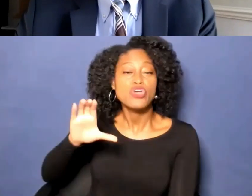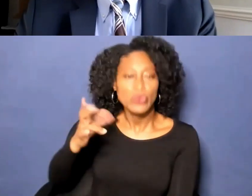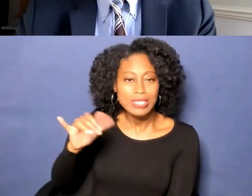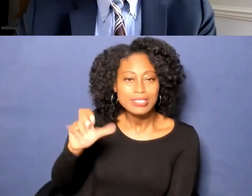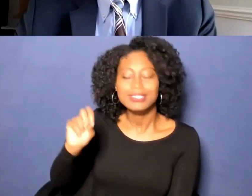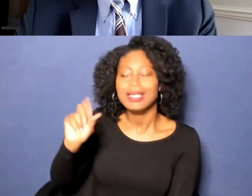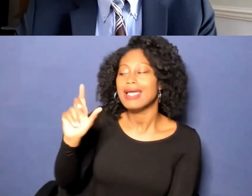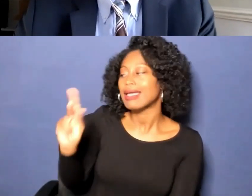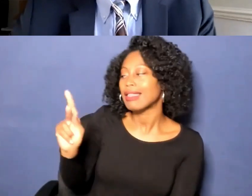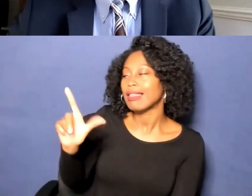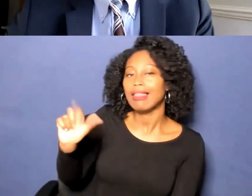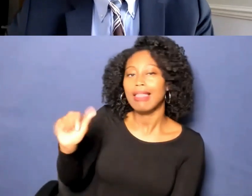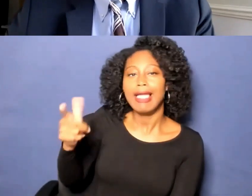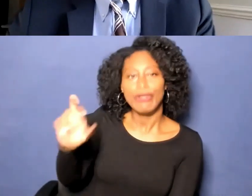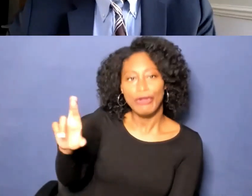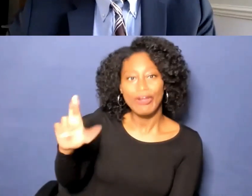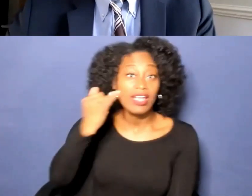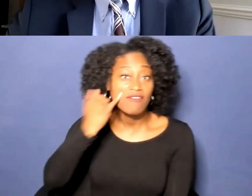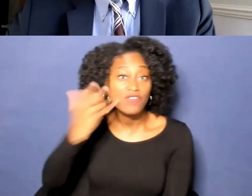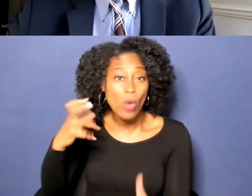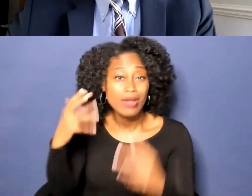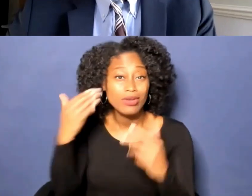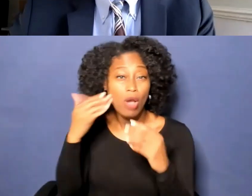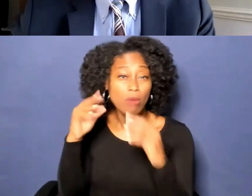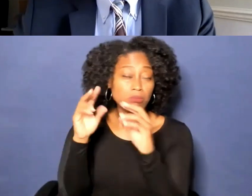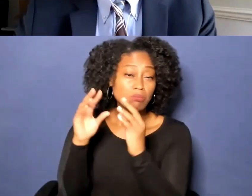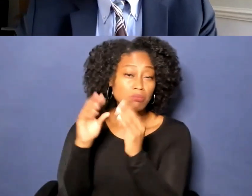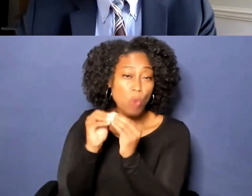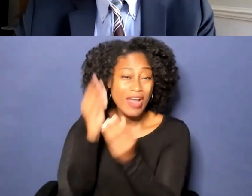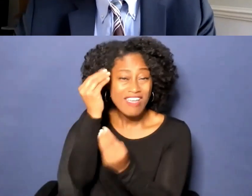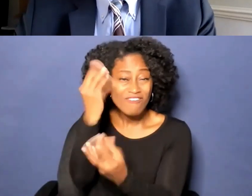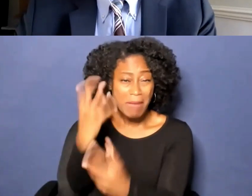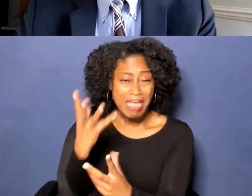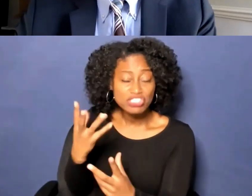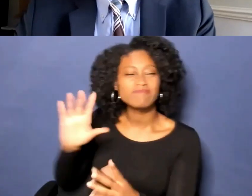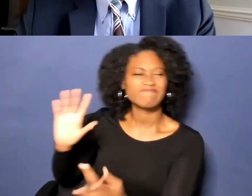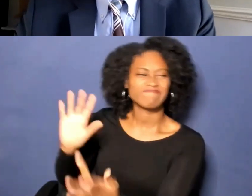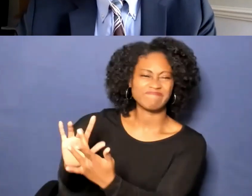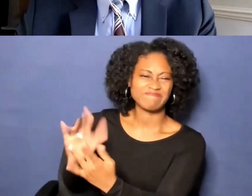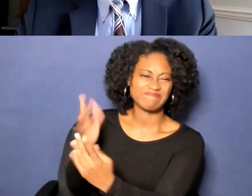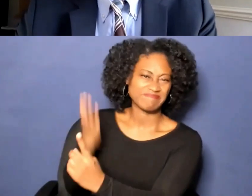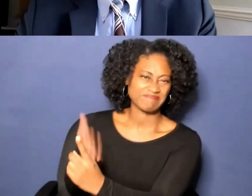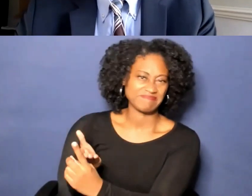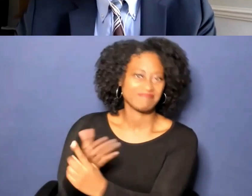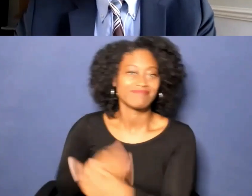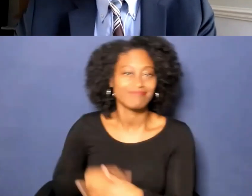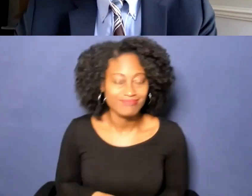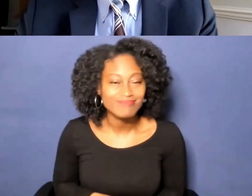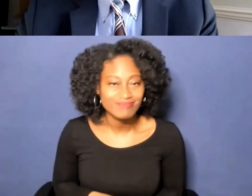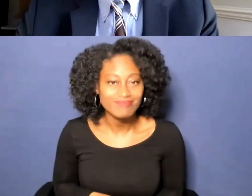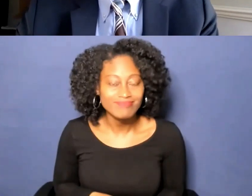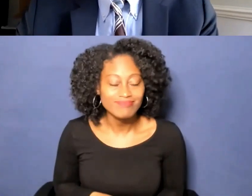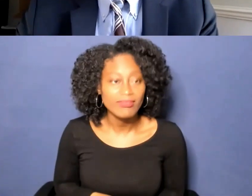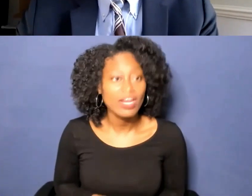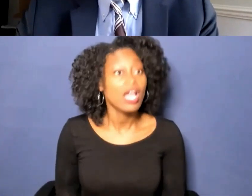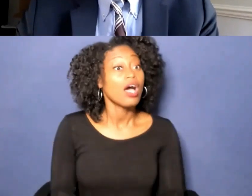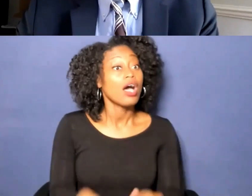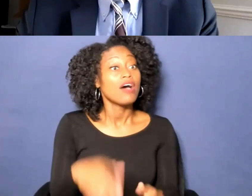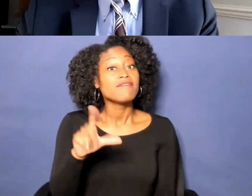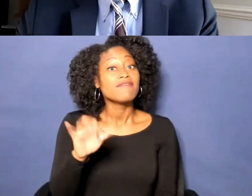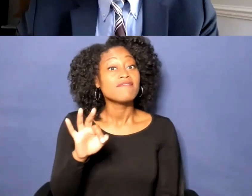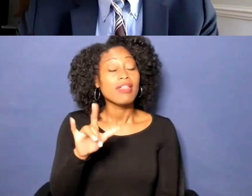this. Thank you. I think for those interested in any of the projects that have been